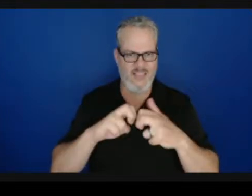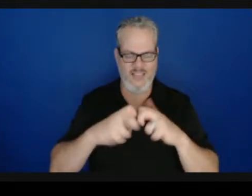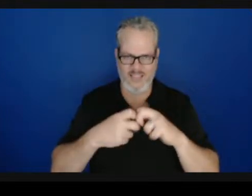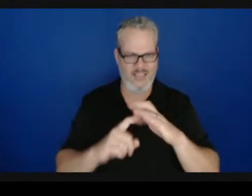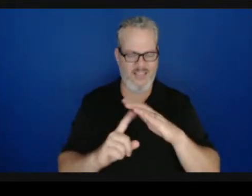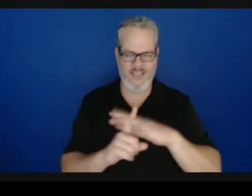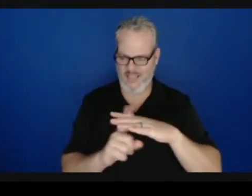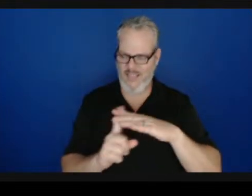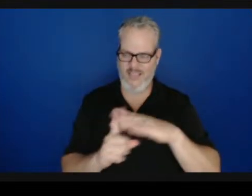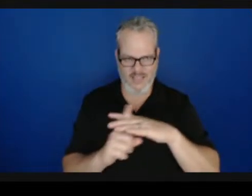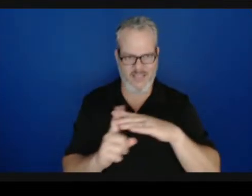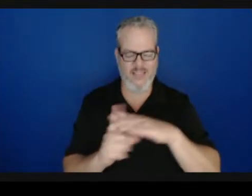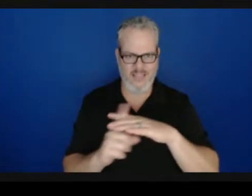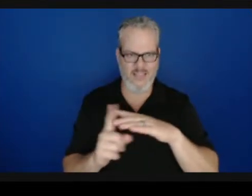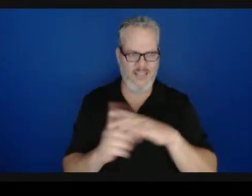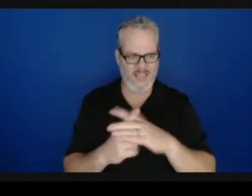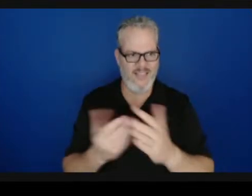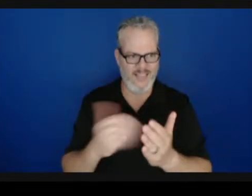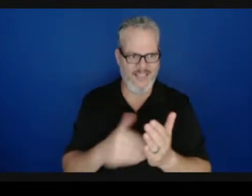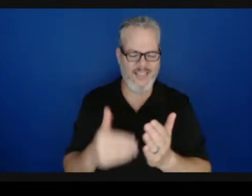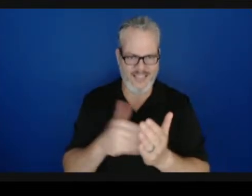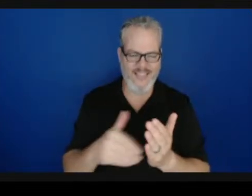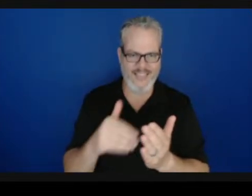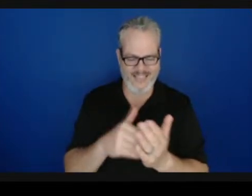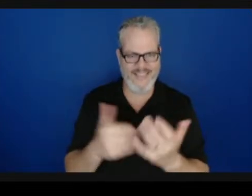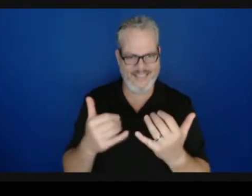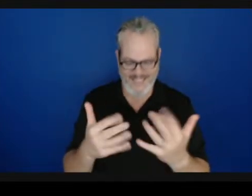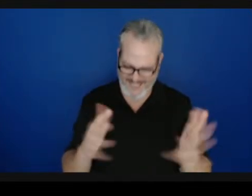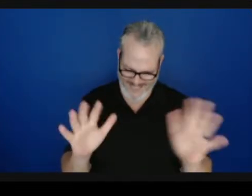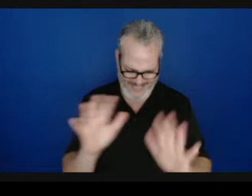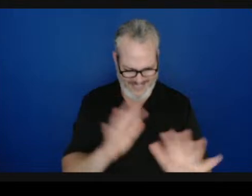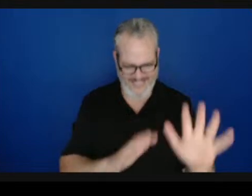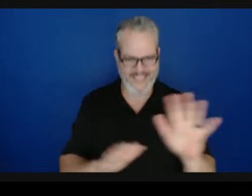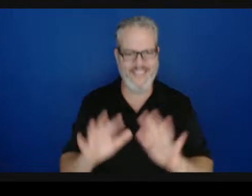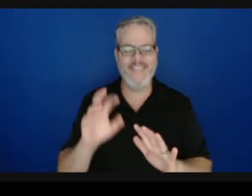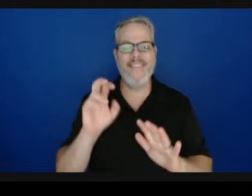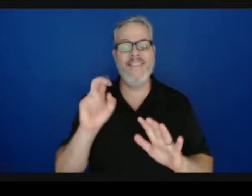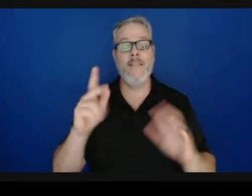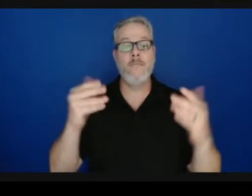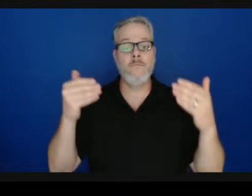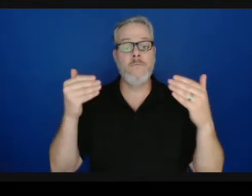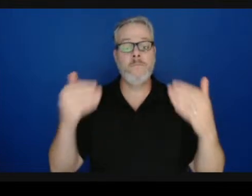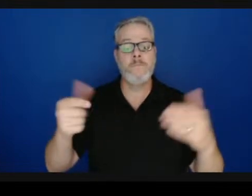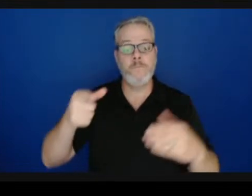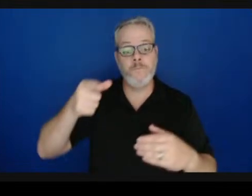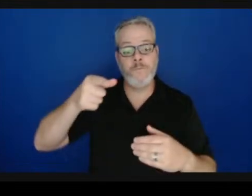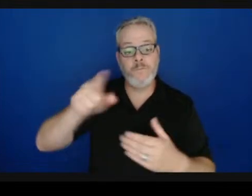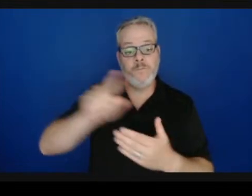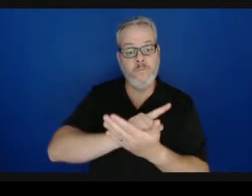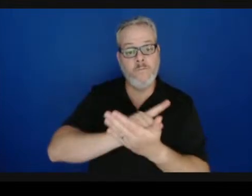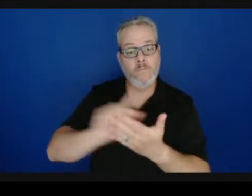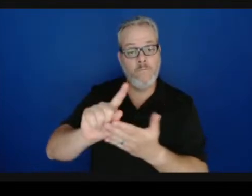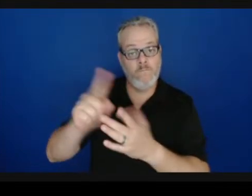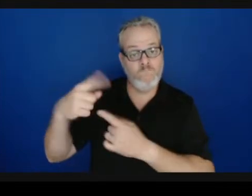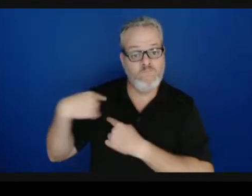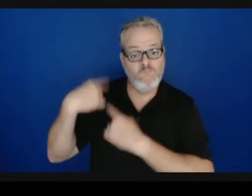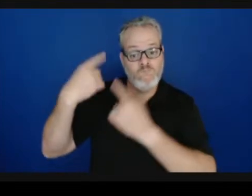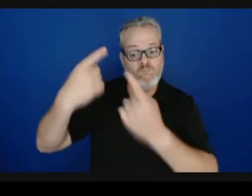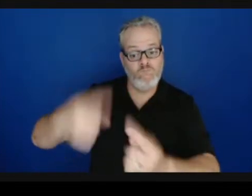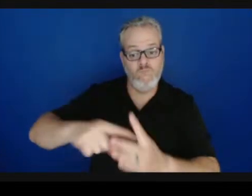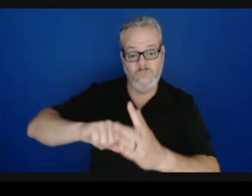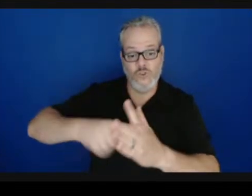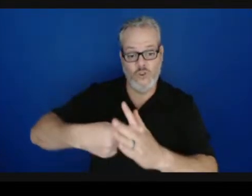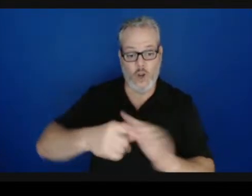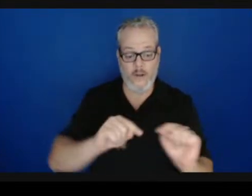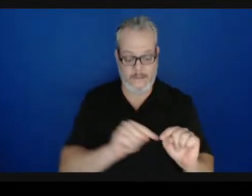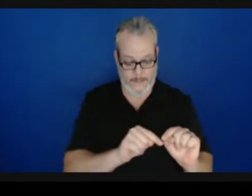clicking the mouse doesn't work suddenly out of the blue. All right. So here's our summit tilt for the last week of Mauna Loa. Starts just below zero,